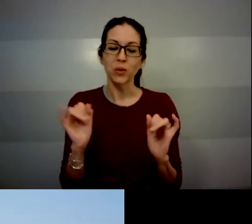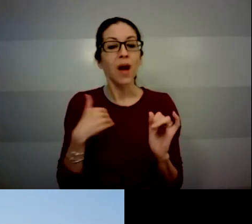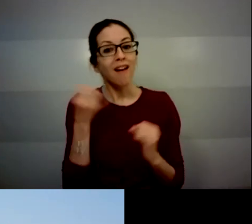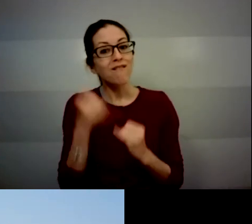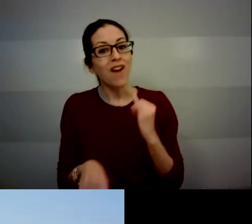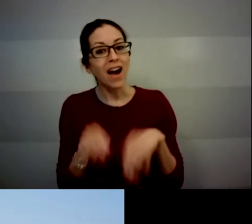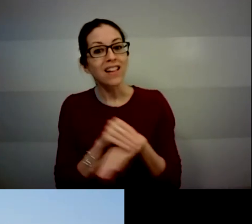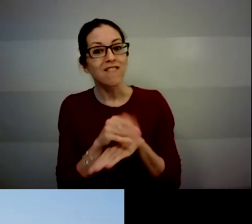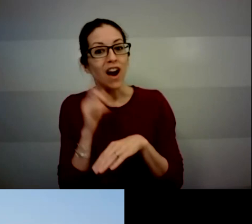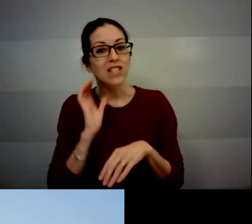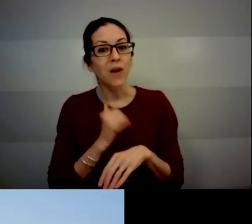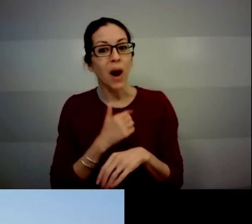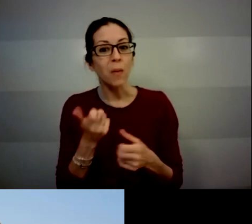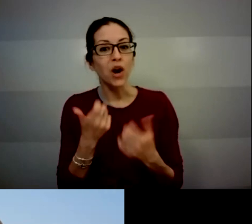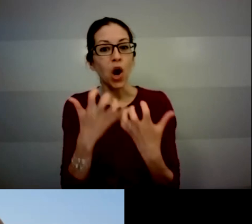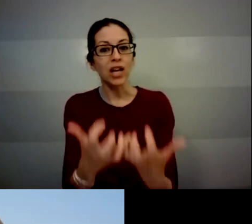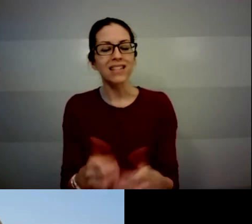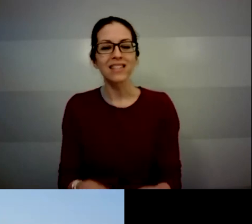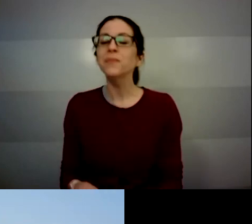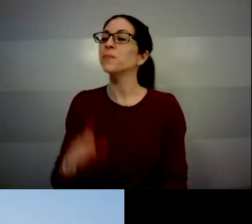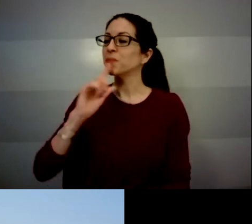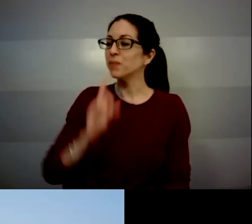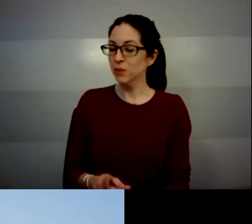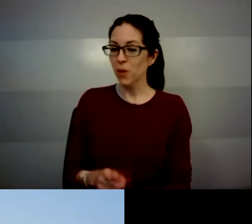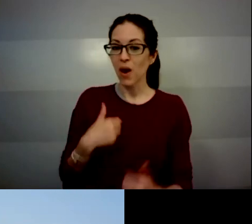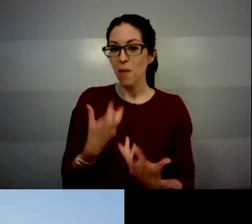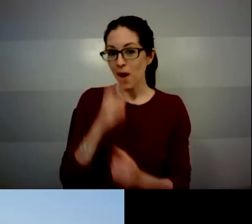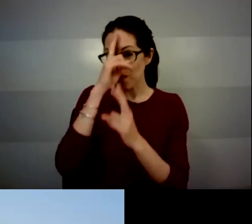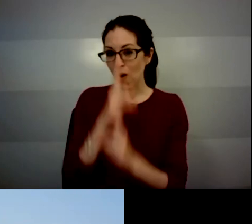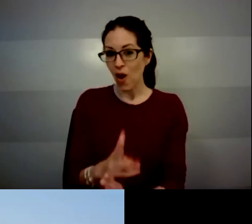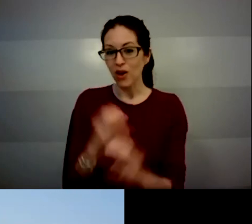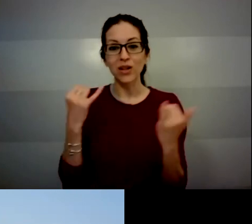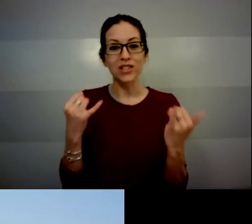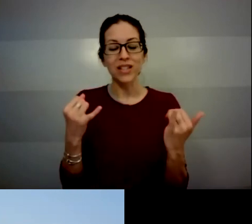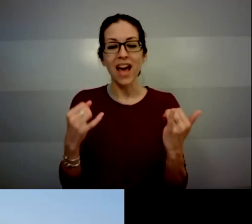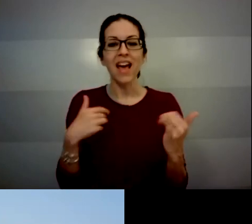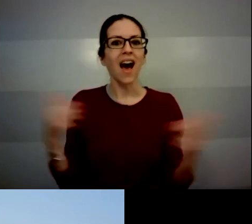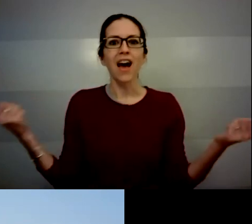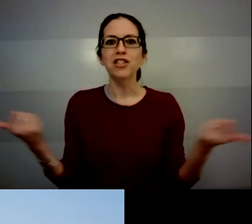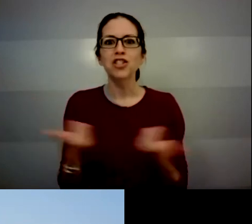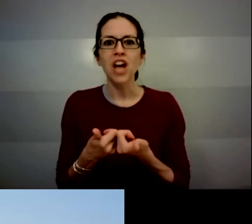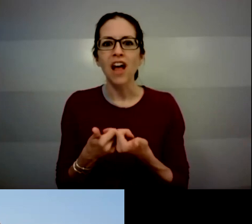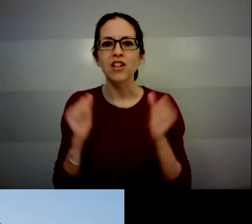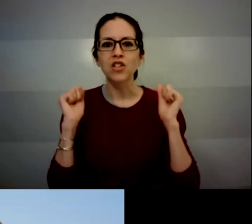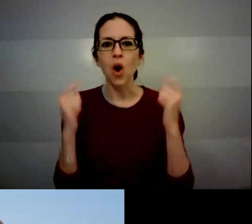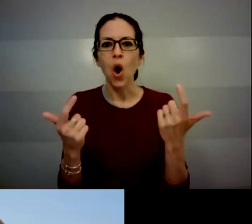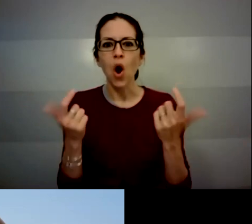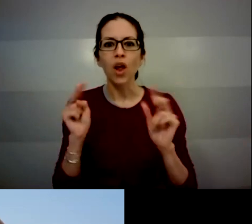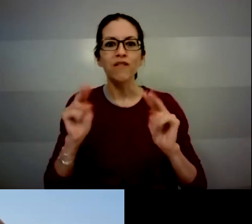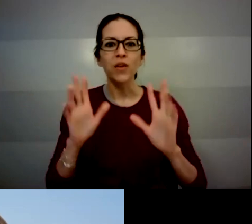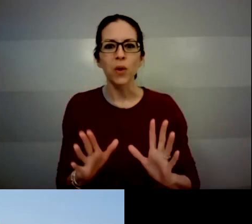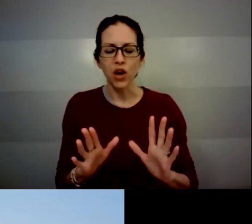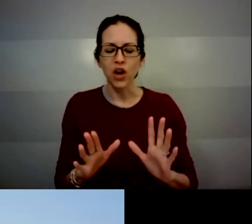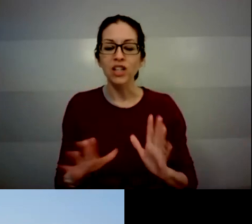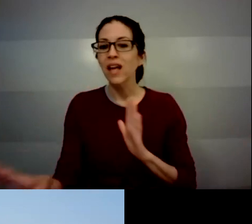all of our viewers? Sure. In honor of this World Migratory Bird Day, I would challenge all of our viewers today